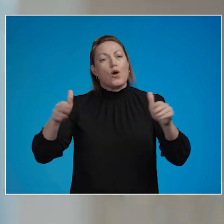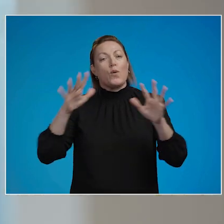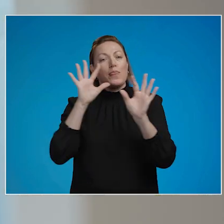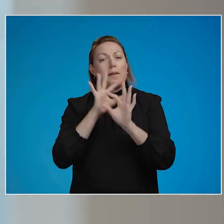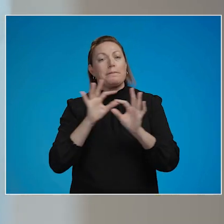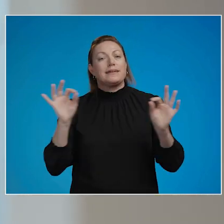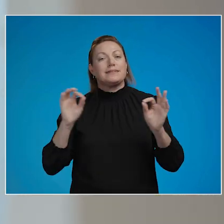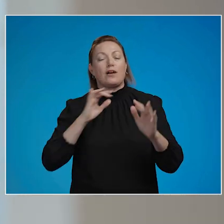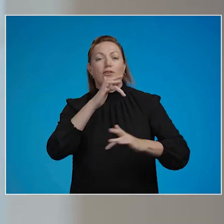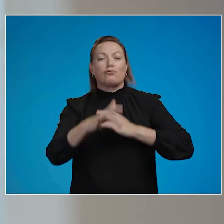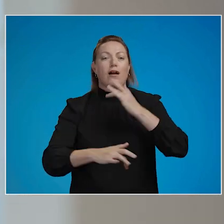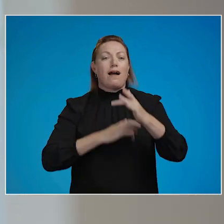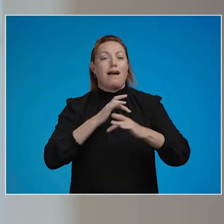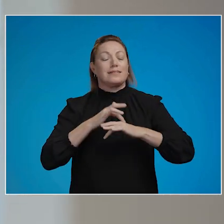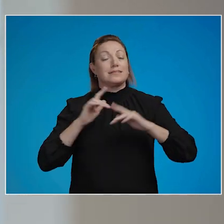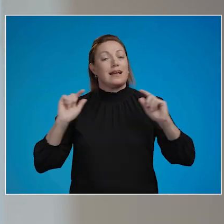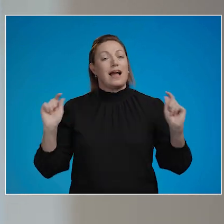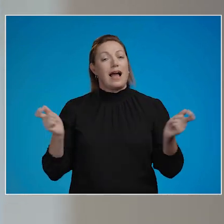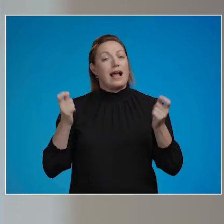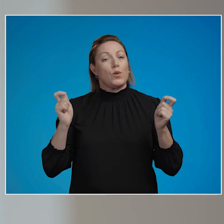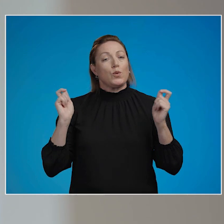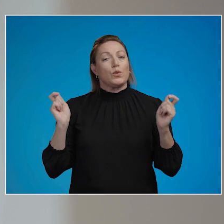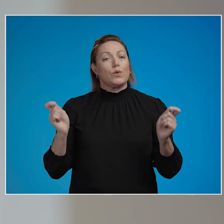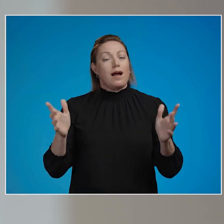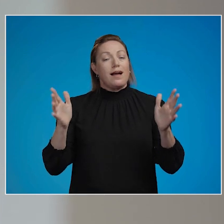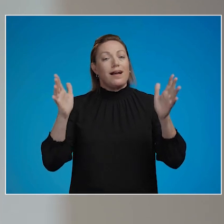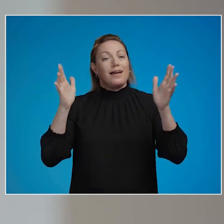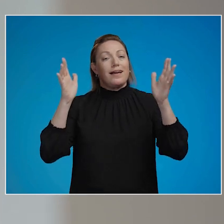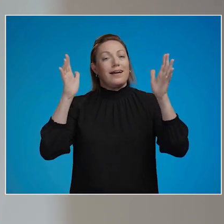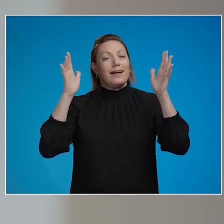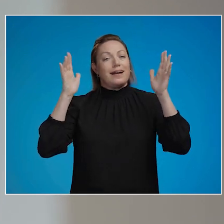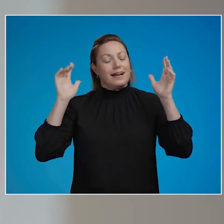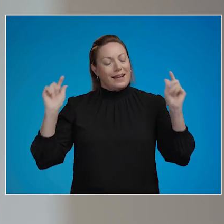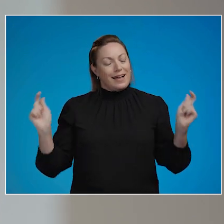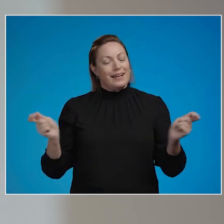Amen. Go in the peace of Christ. Alleluia.